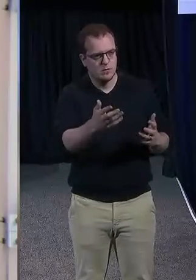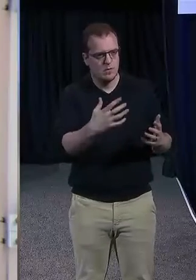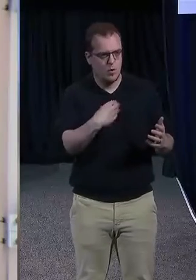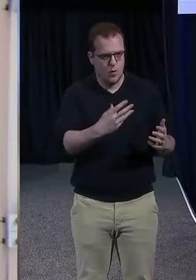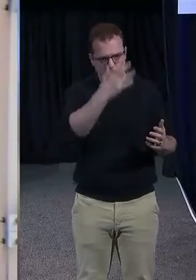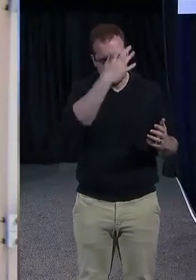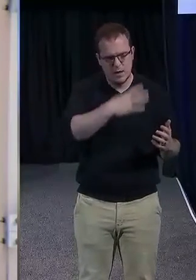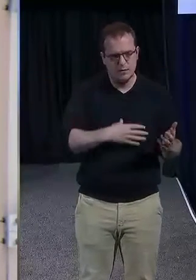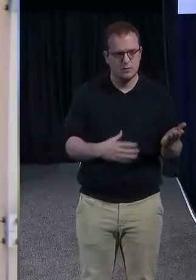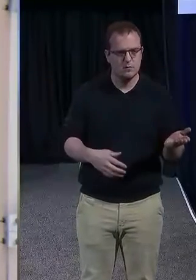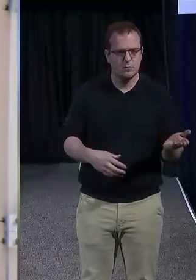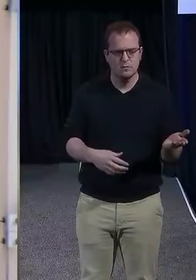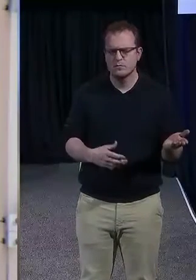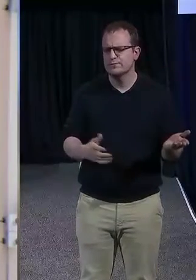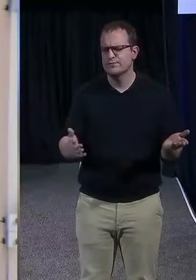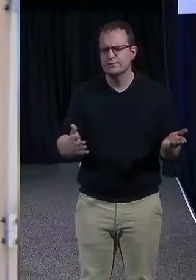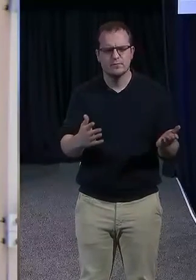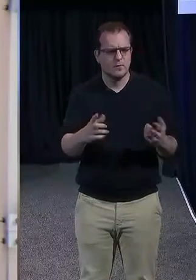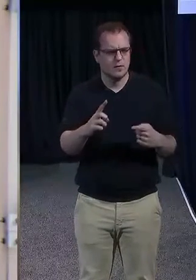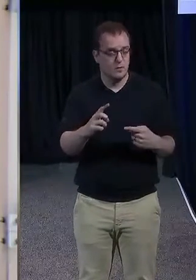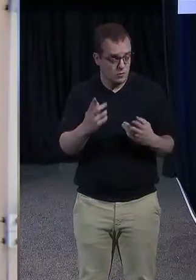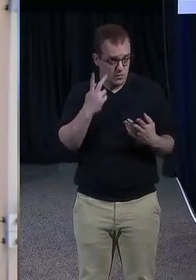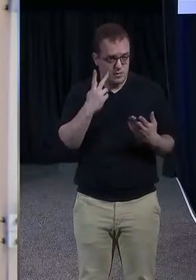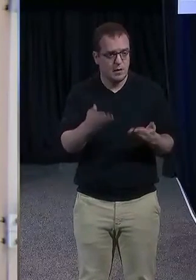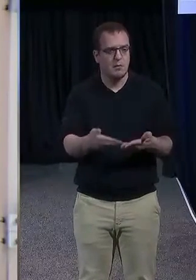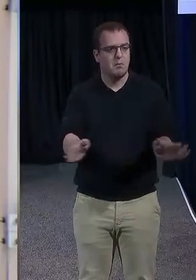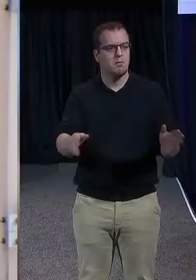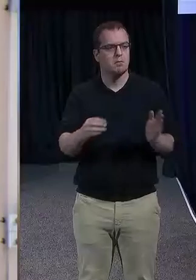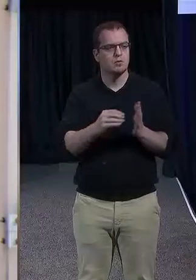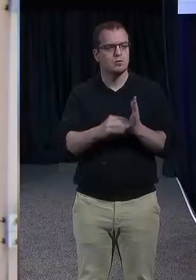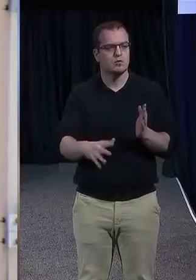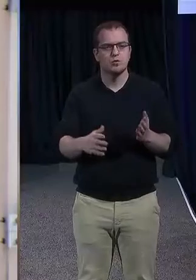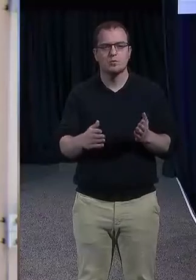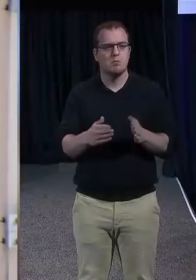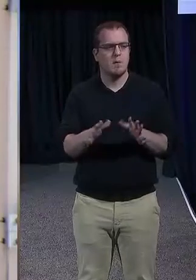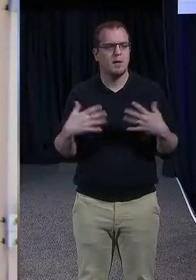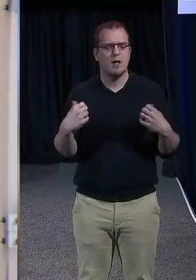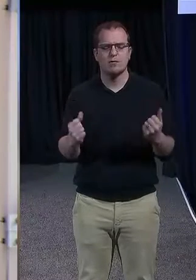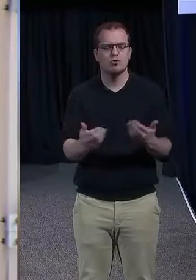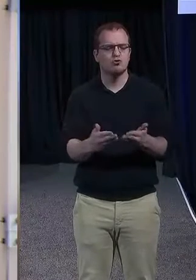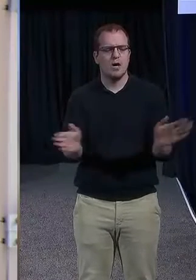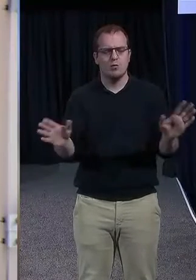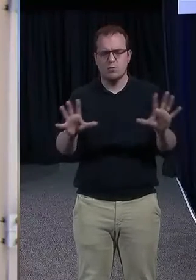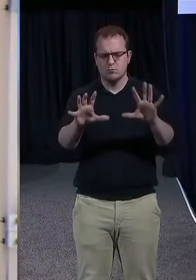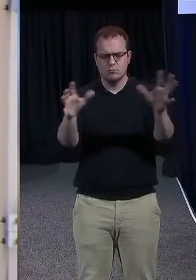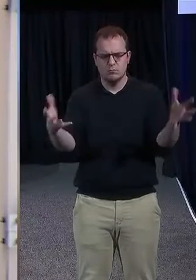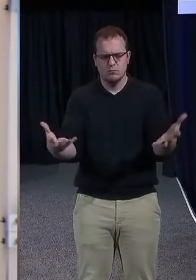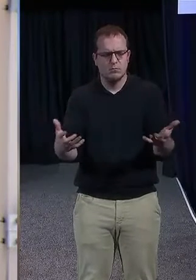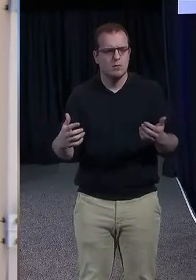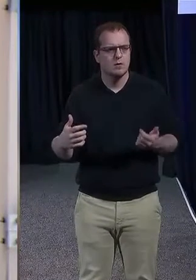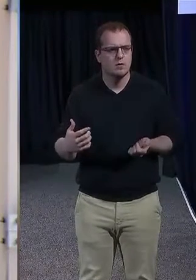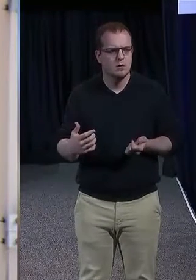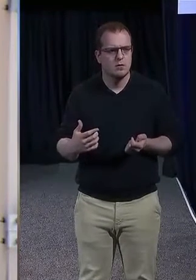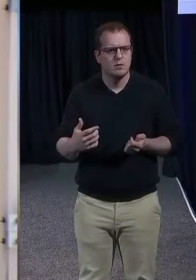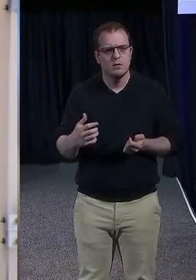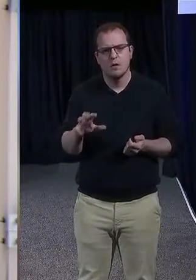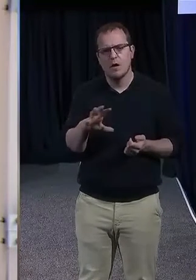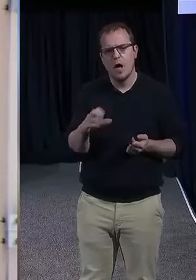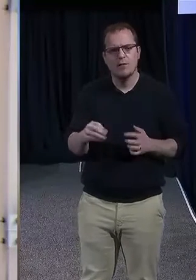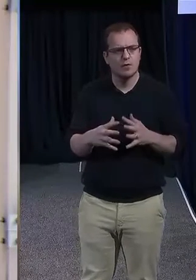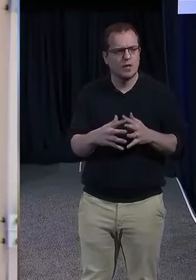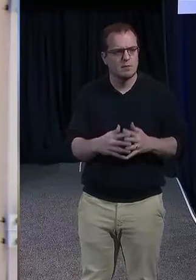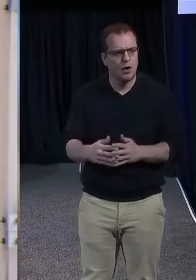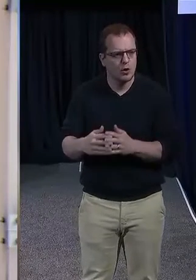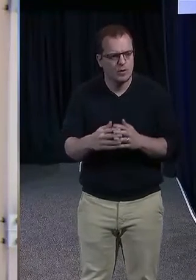men. Today, when you look at students in public health in general, you'll say that African